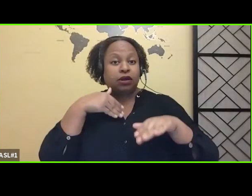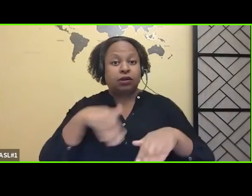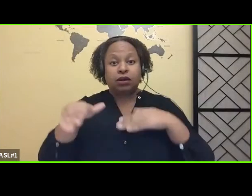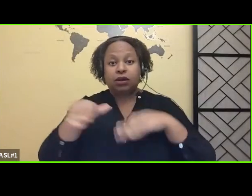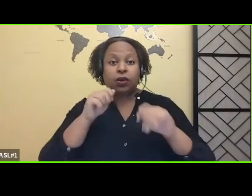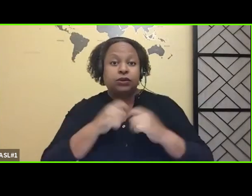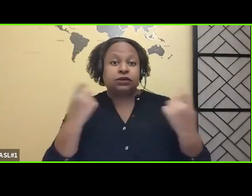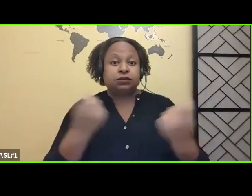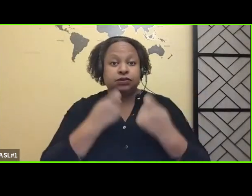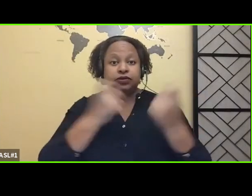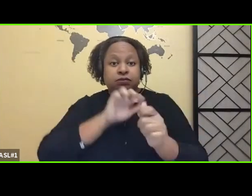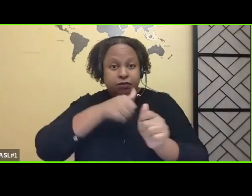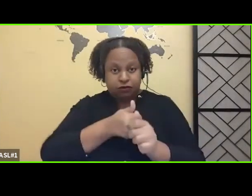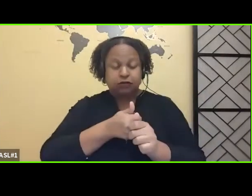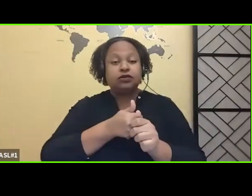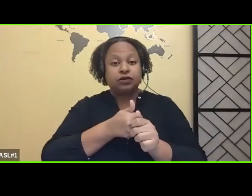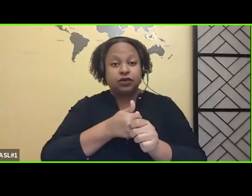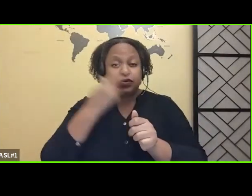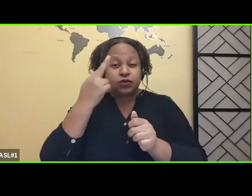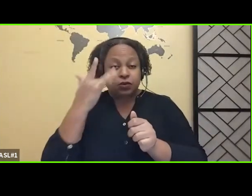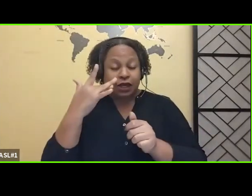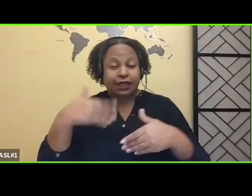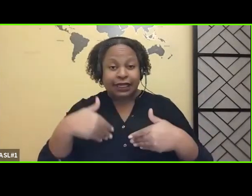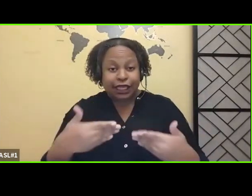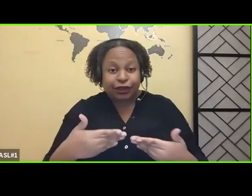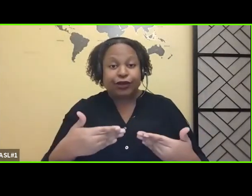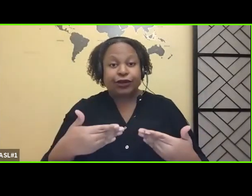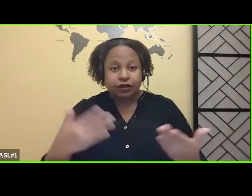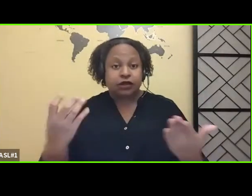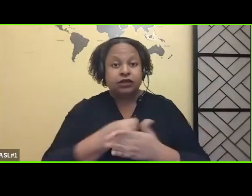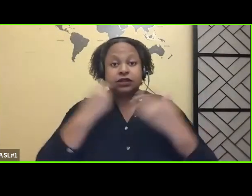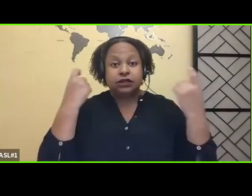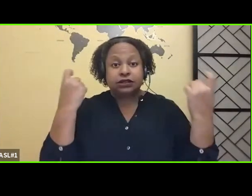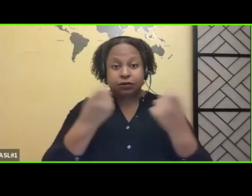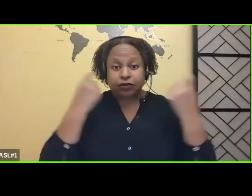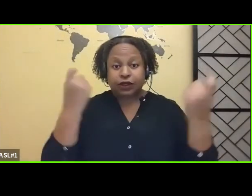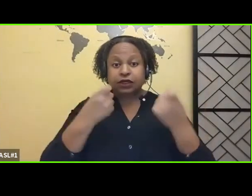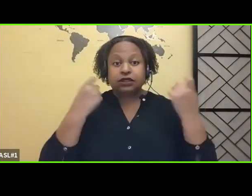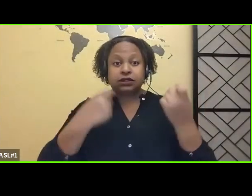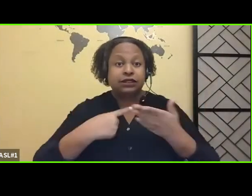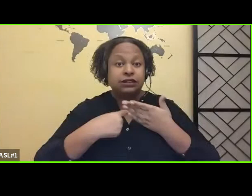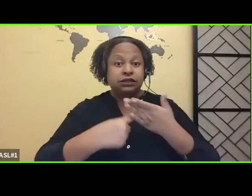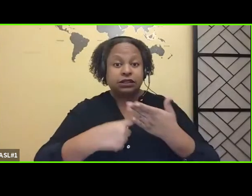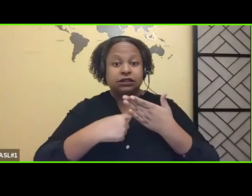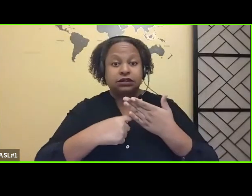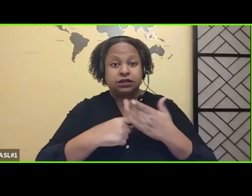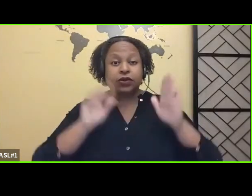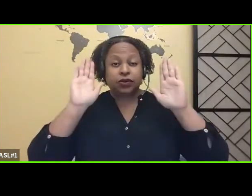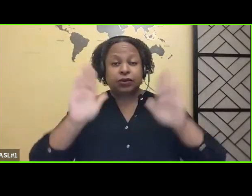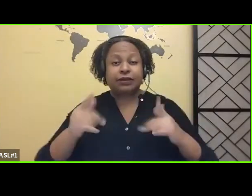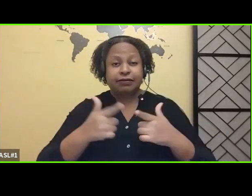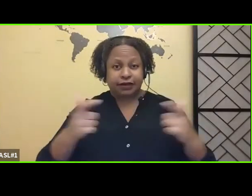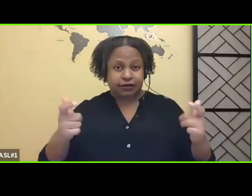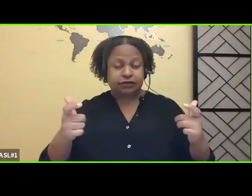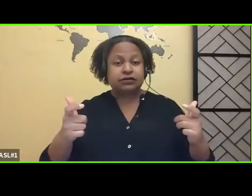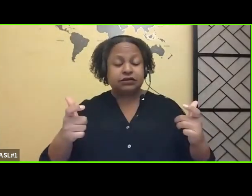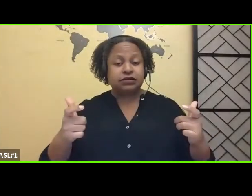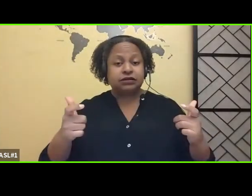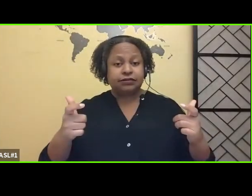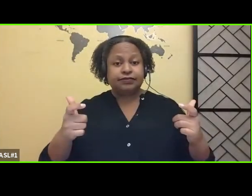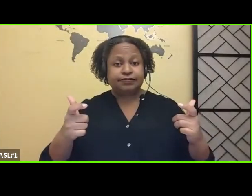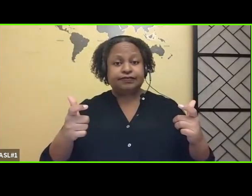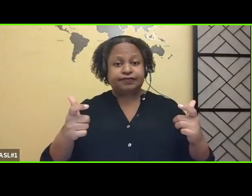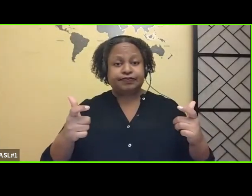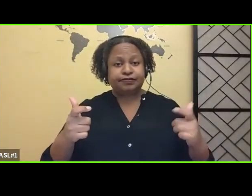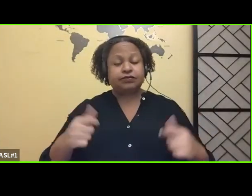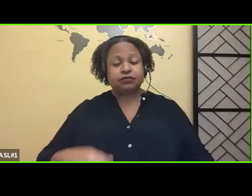that's what we are doing in here. We're going to celebrate here and talk about the great things that have done and, that the